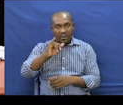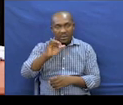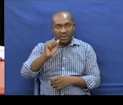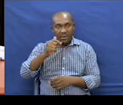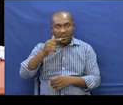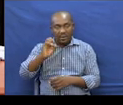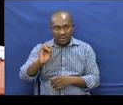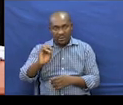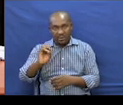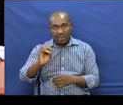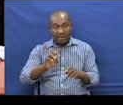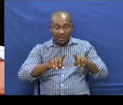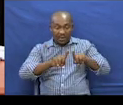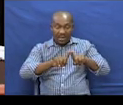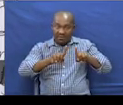between